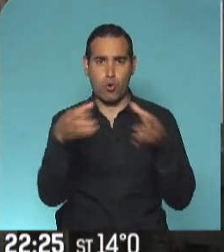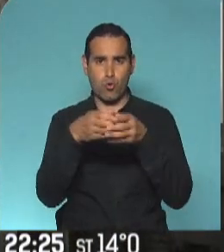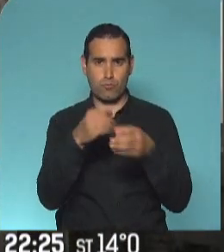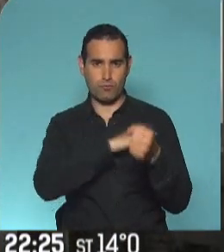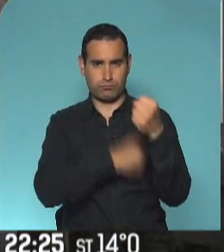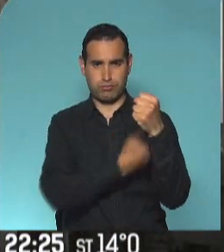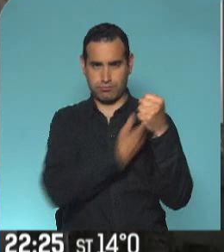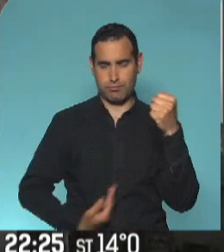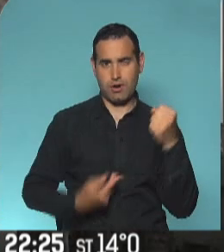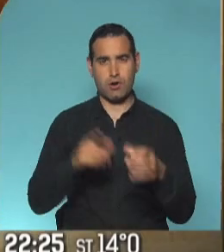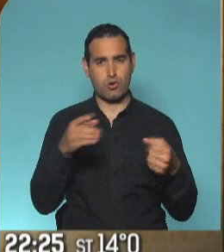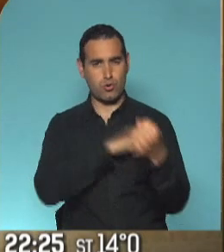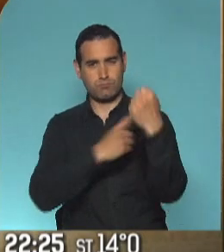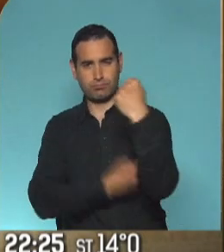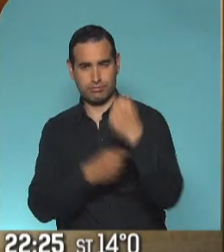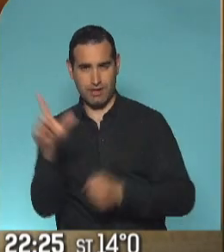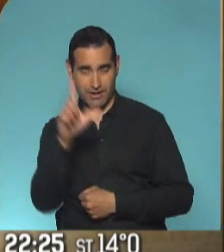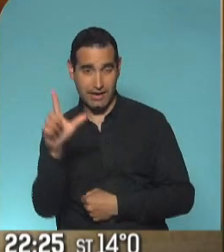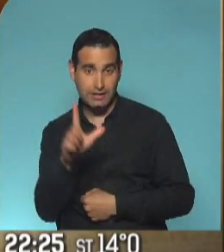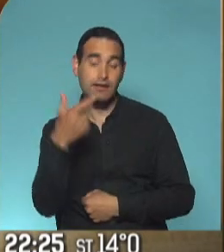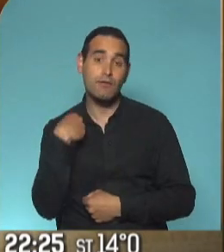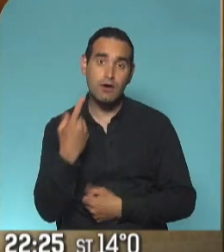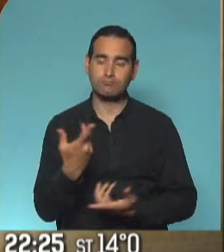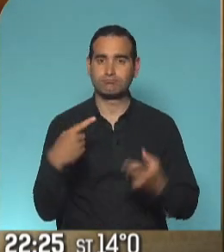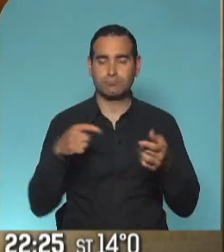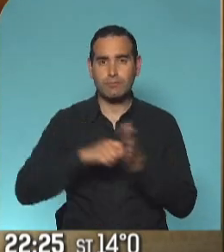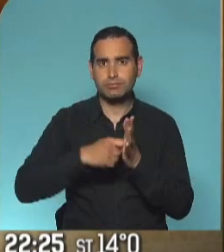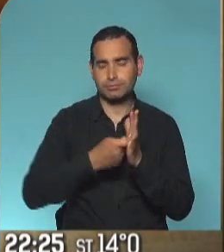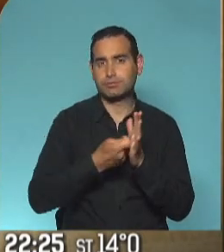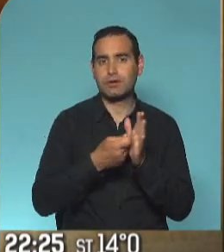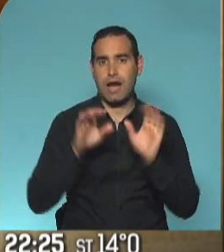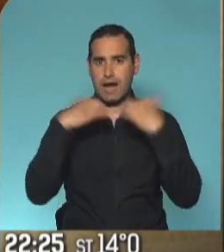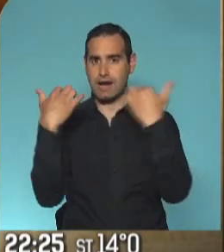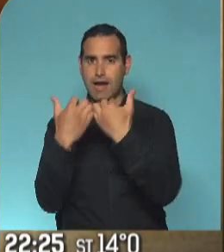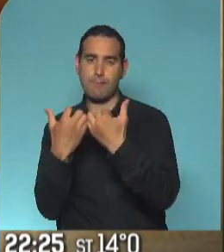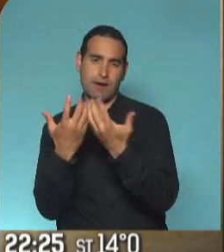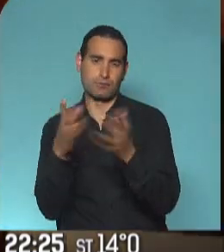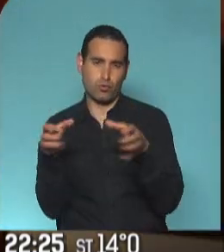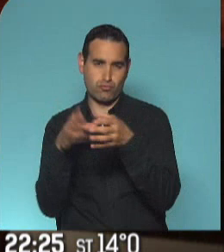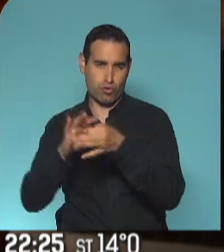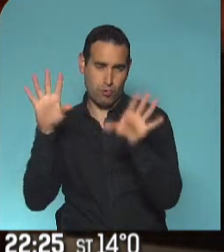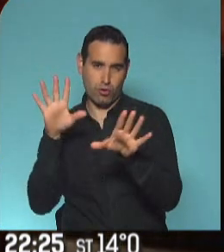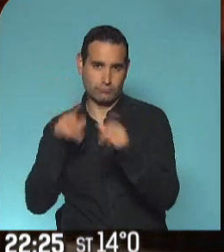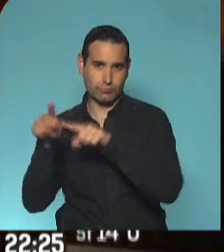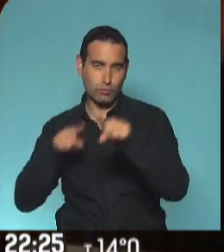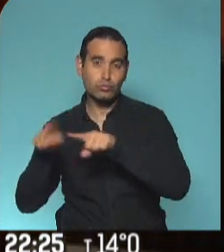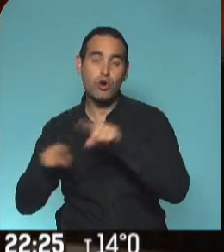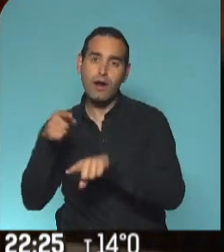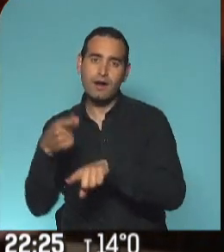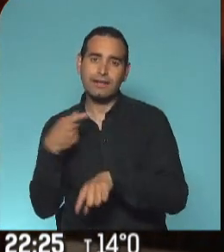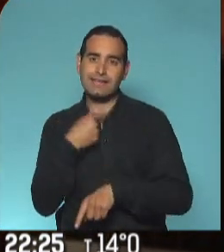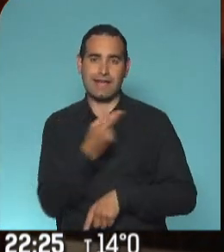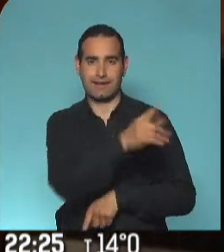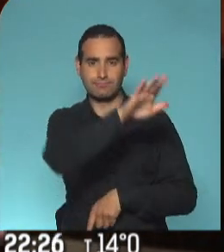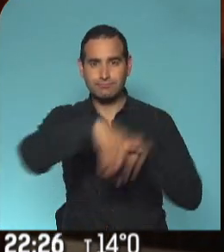la legislativa. Furioso por la presión de la Cámara de Representantes, controlada por los demócratas, que dispuso la comparecencia